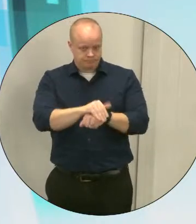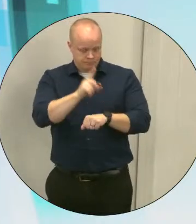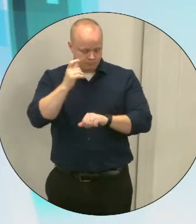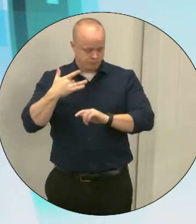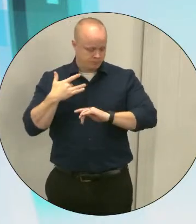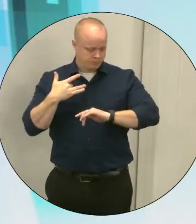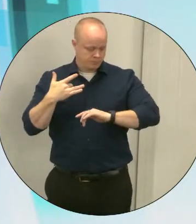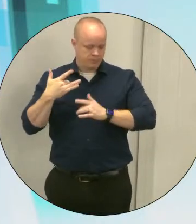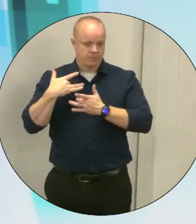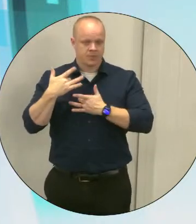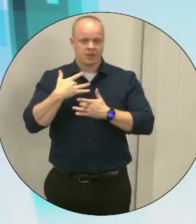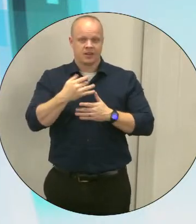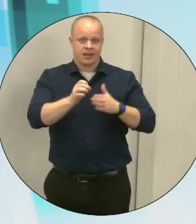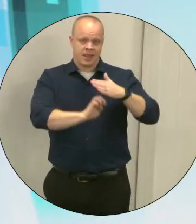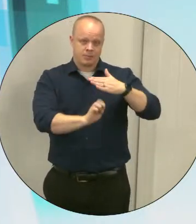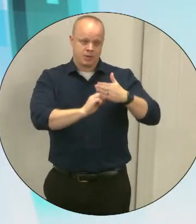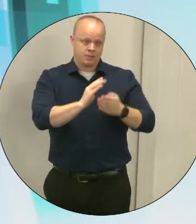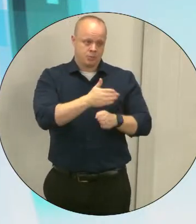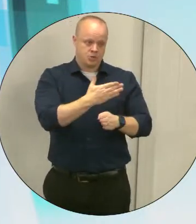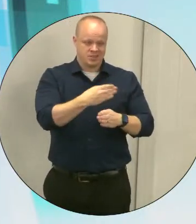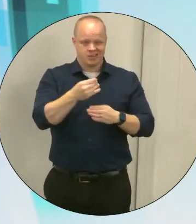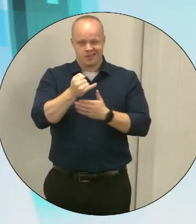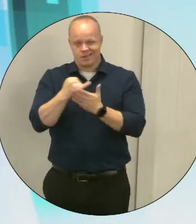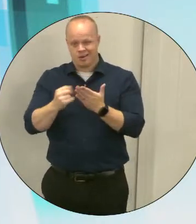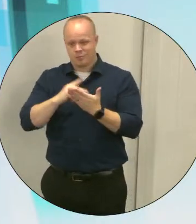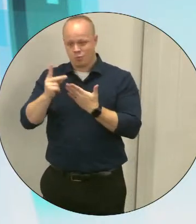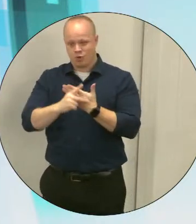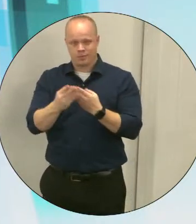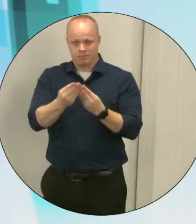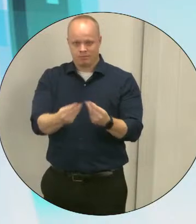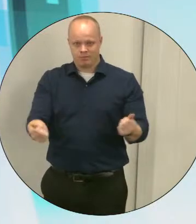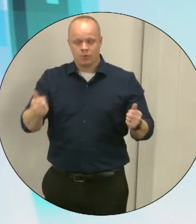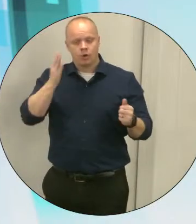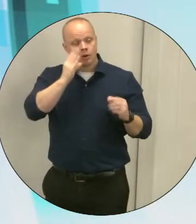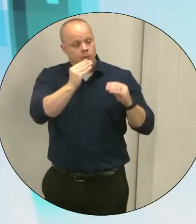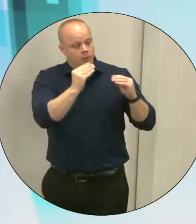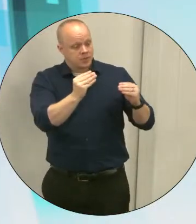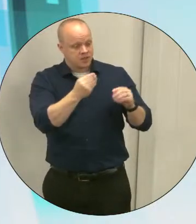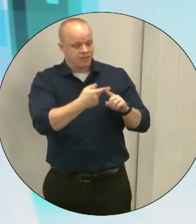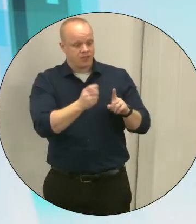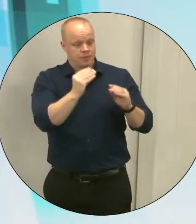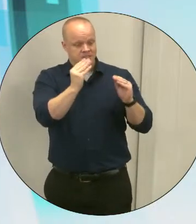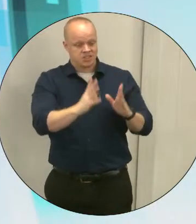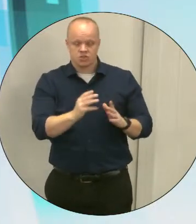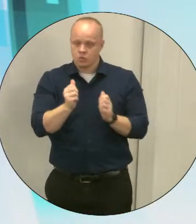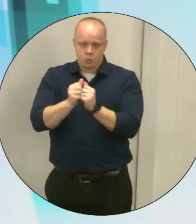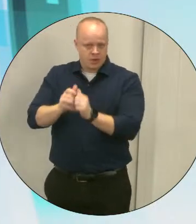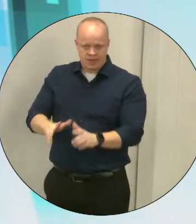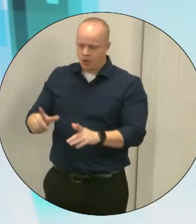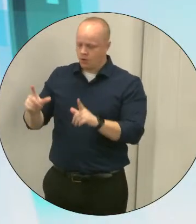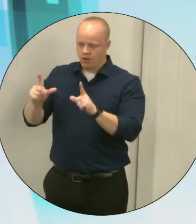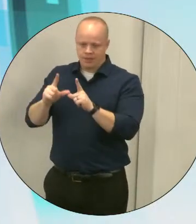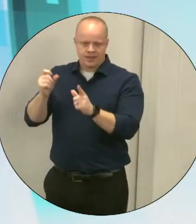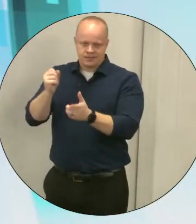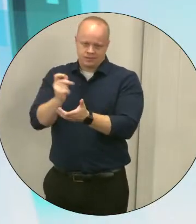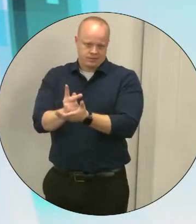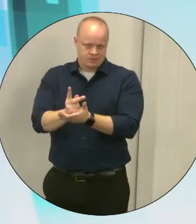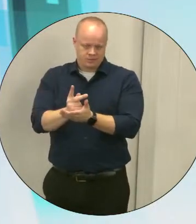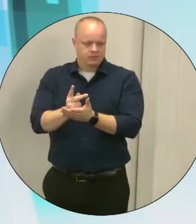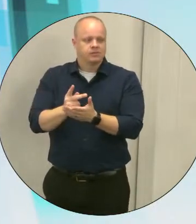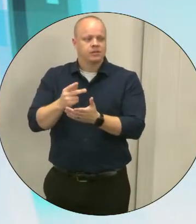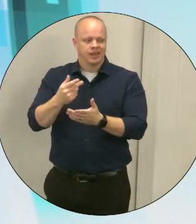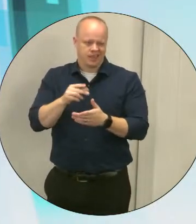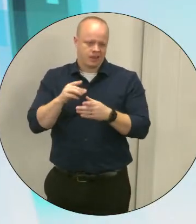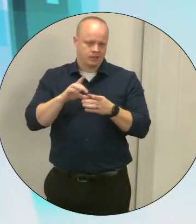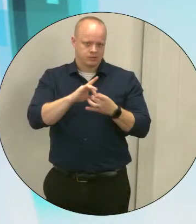elementary music and art programs are being eliminated or will be taught by teachers without a licensed endorsement in the corresponding